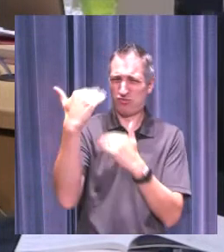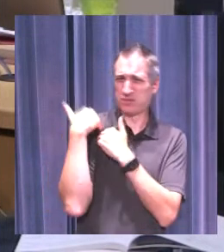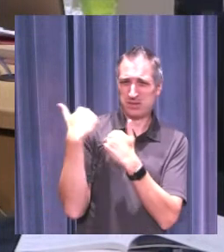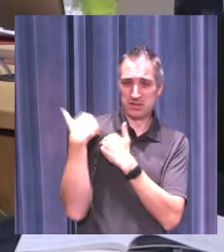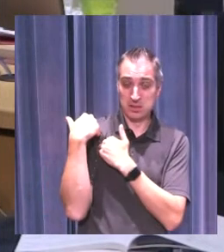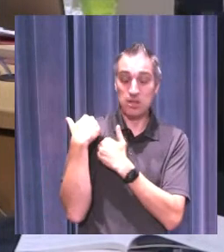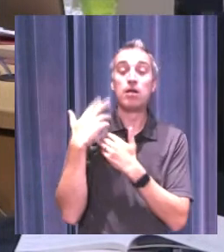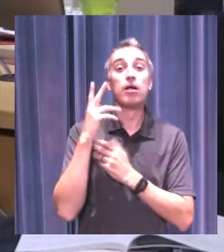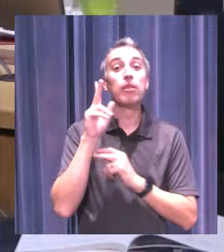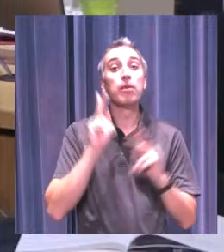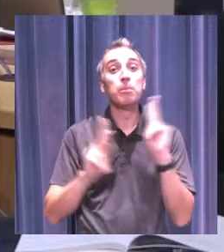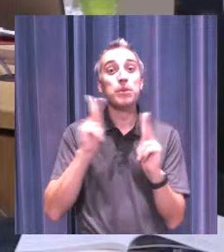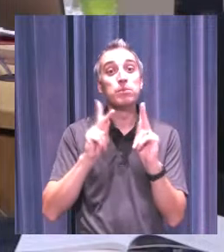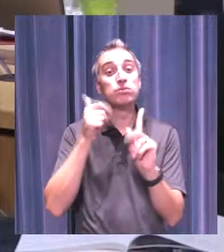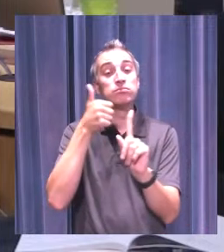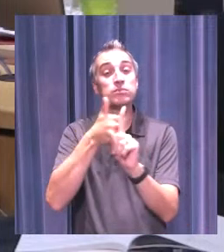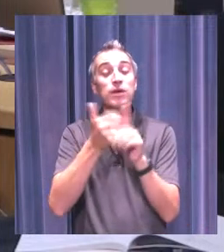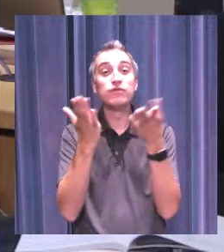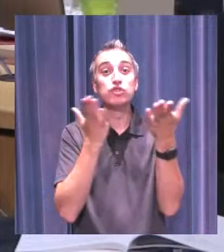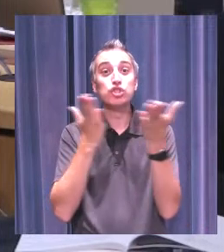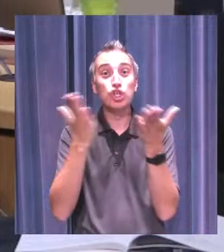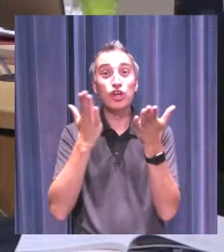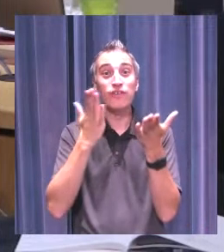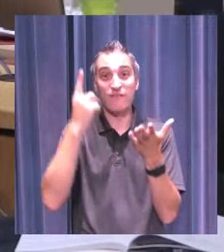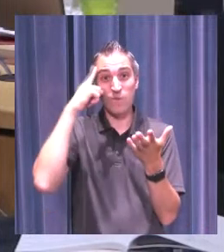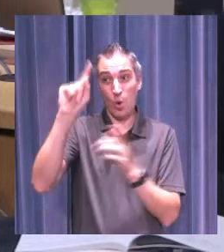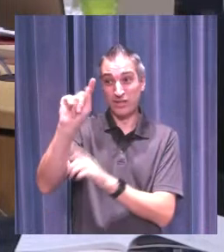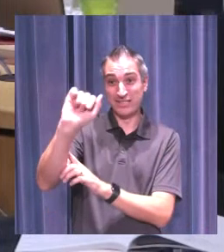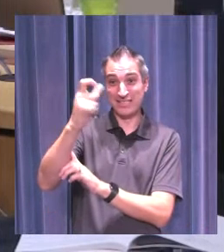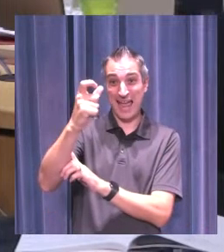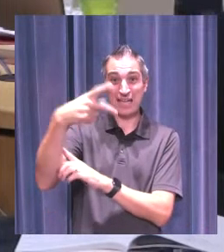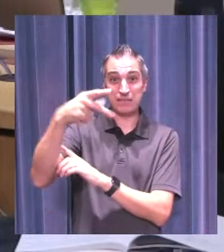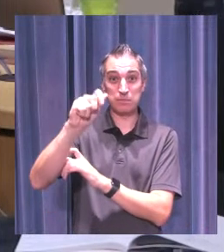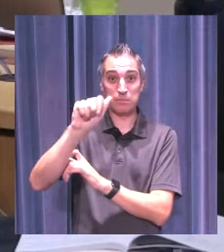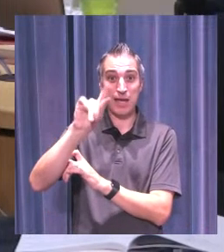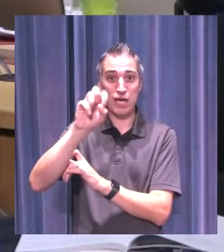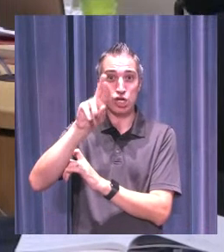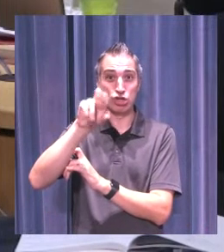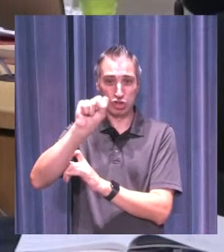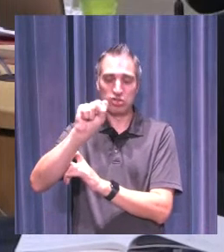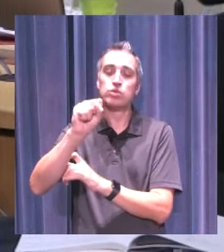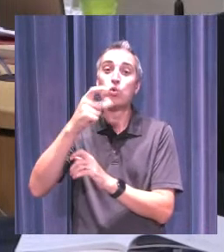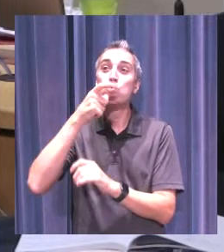The people who serve and the taxpayers fund us deserve better.